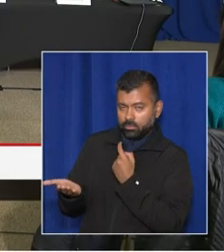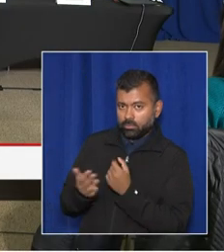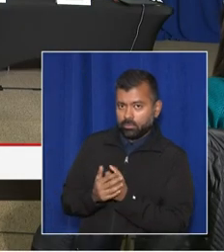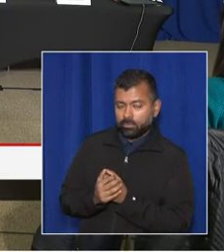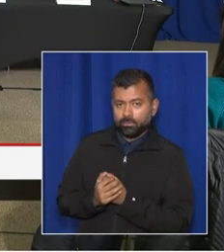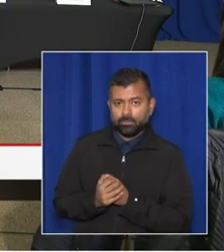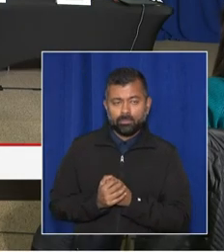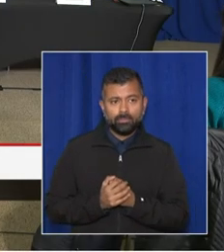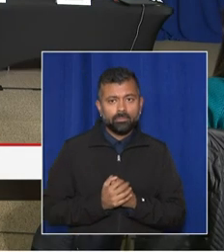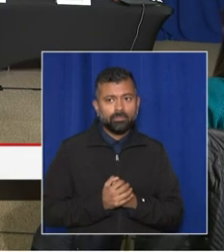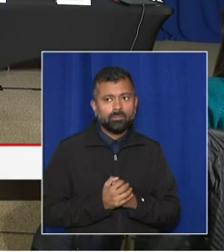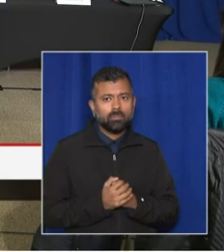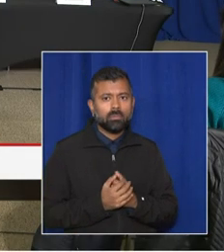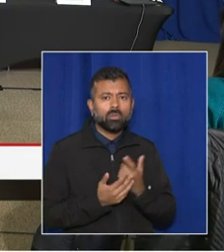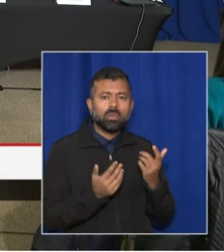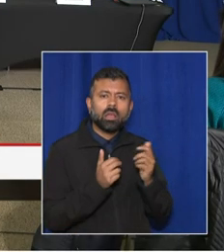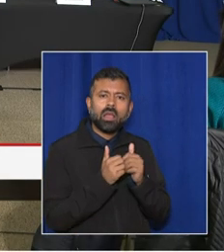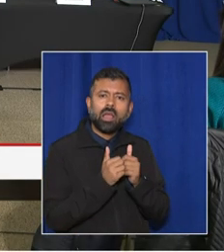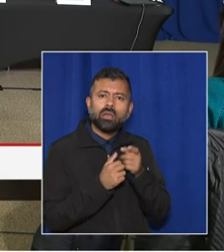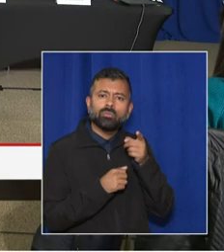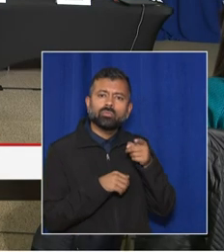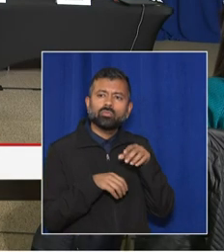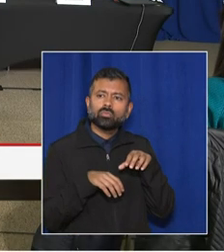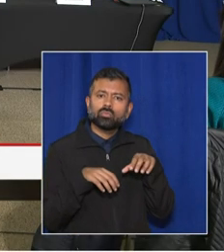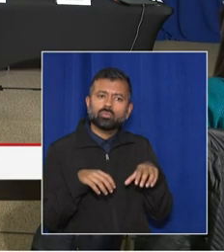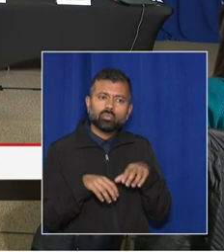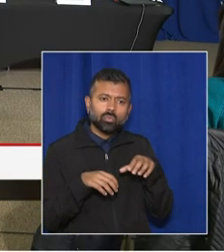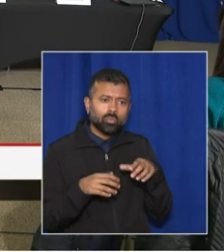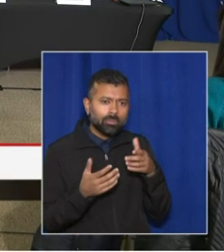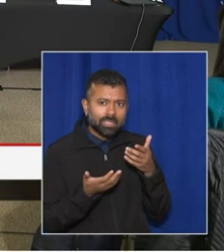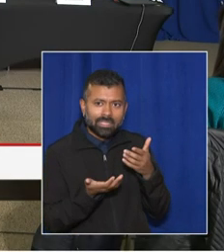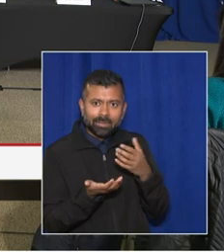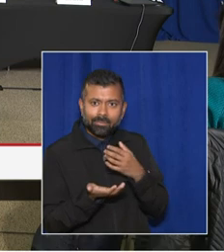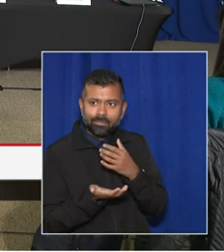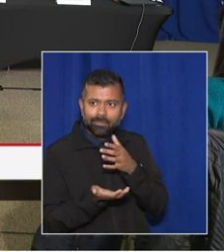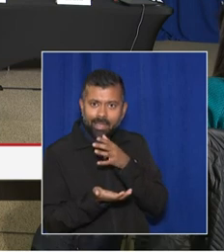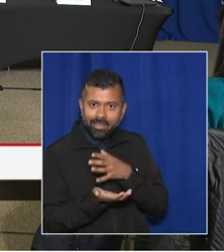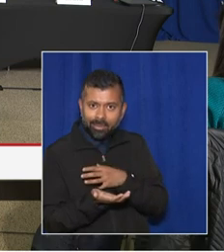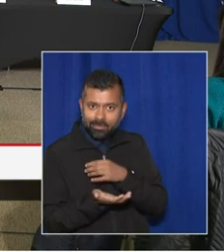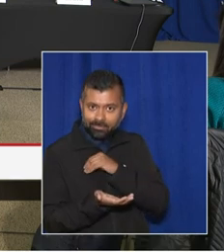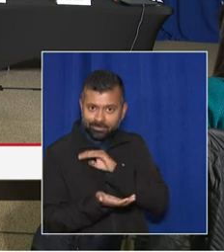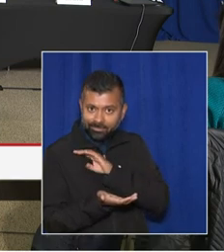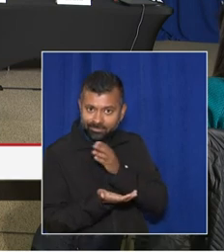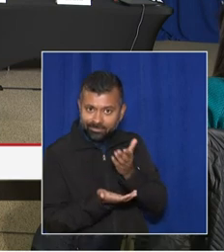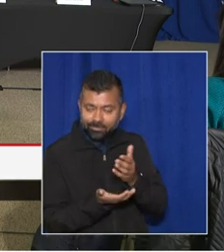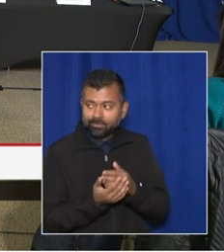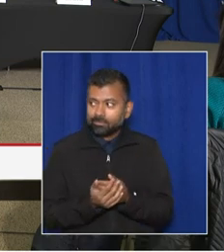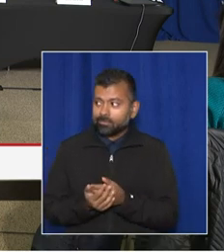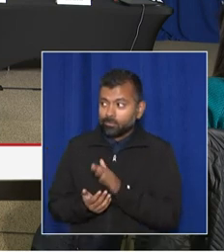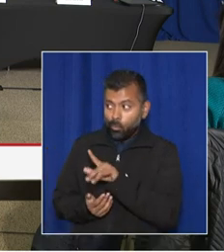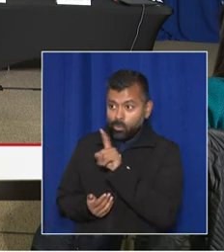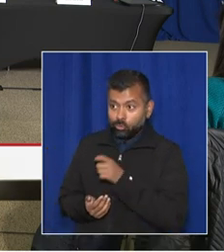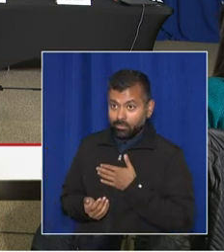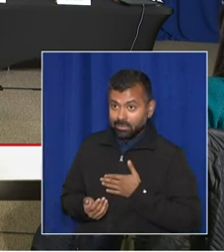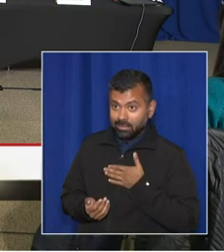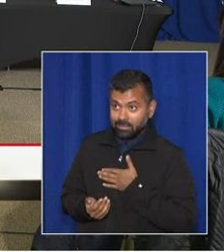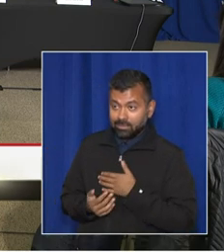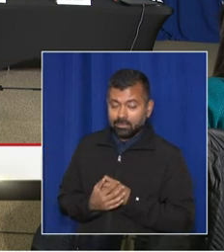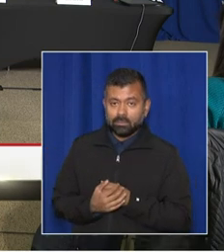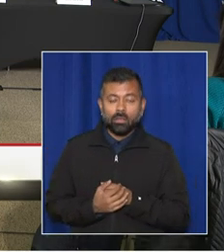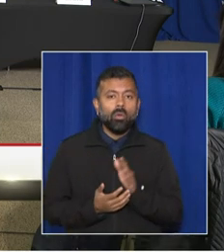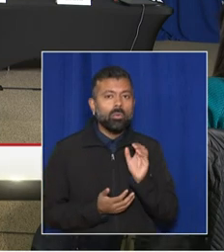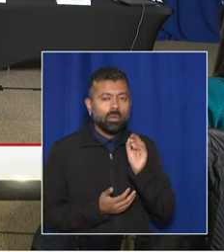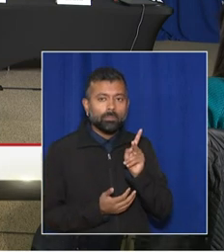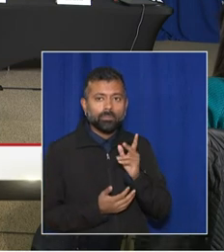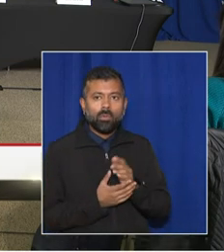How you doing, Madam Mayor? I'm okay. Ask your question, Andre. Yes. If I'm a federal